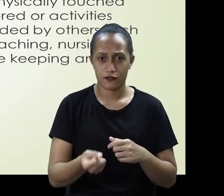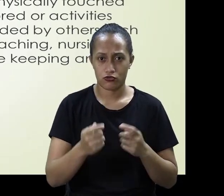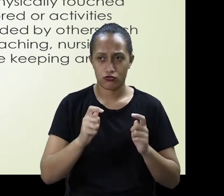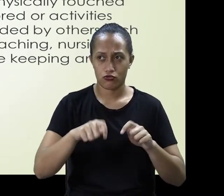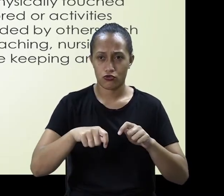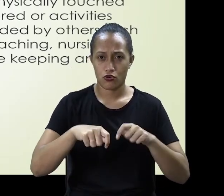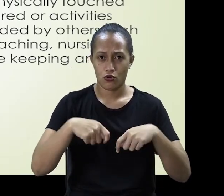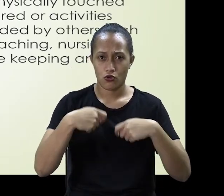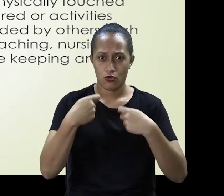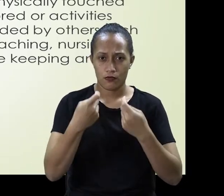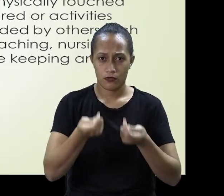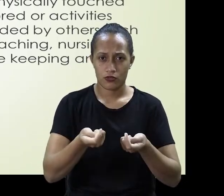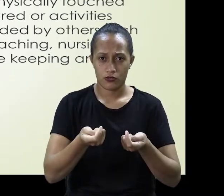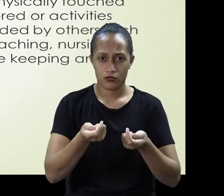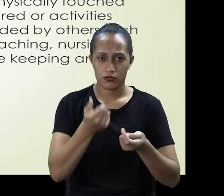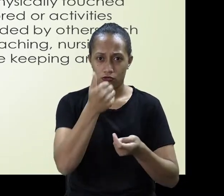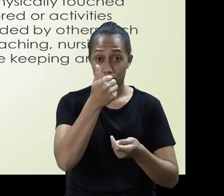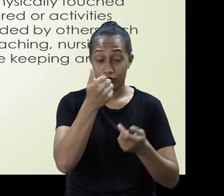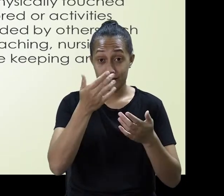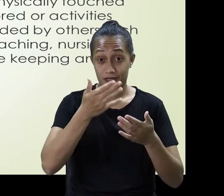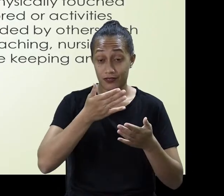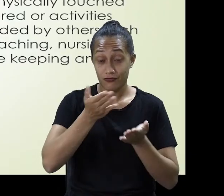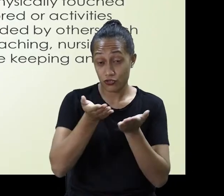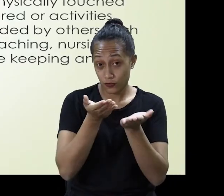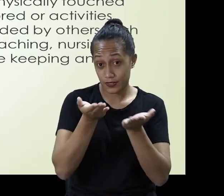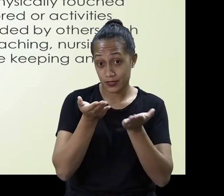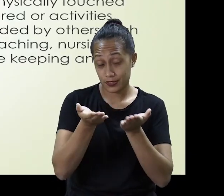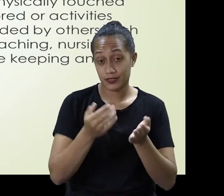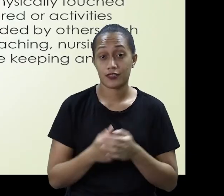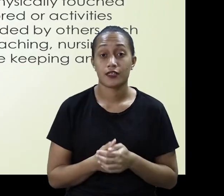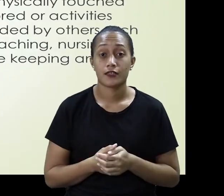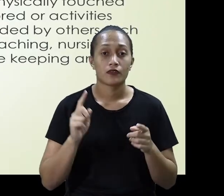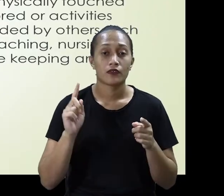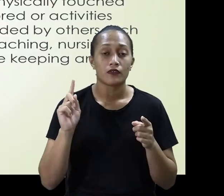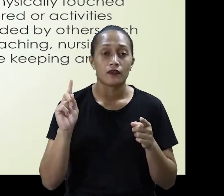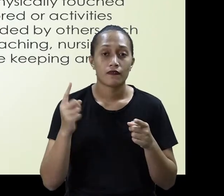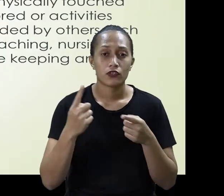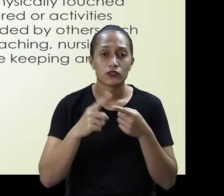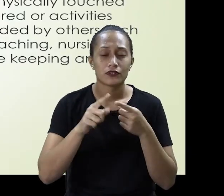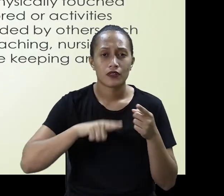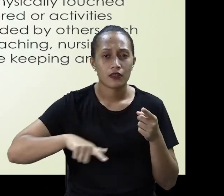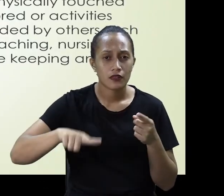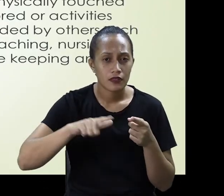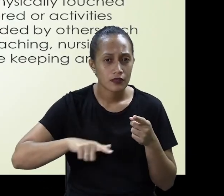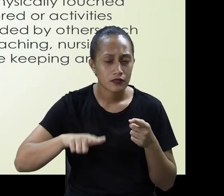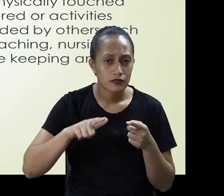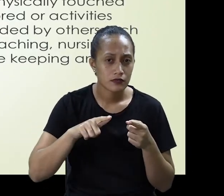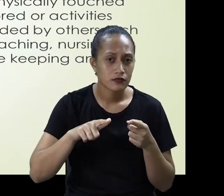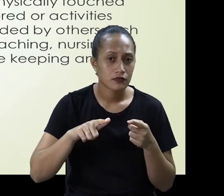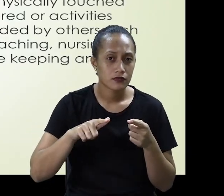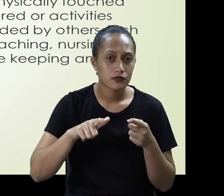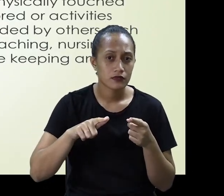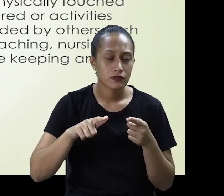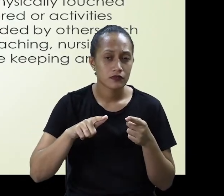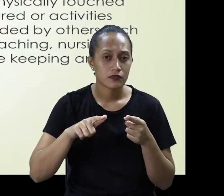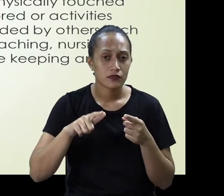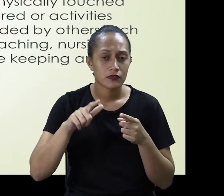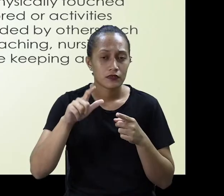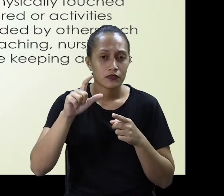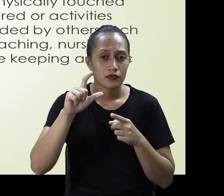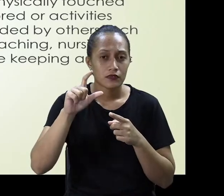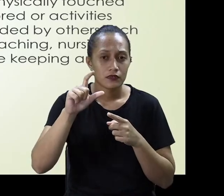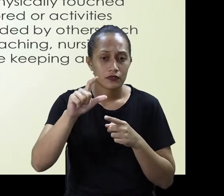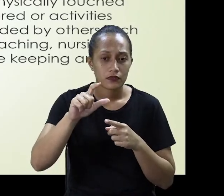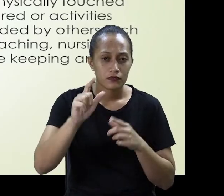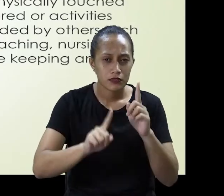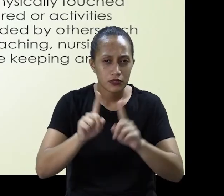physical product that someone will buy, such as pen, book, chair, pot, and so forth,